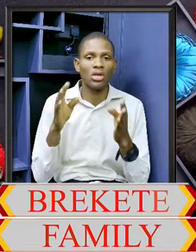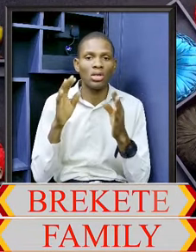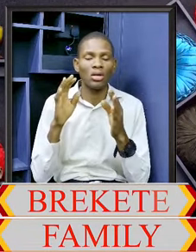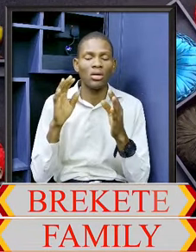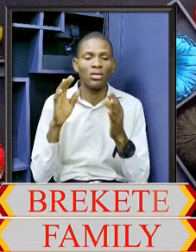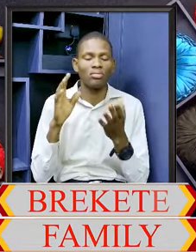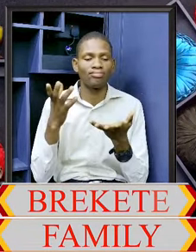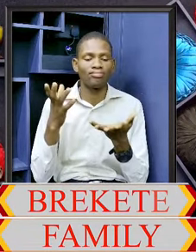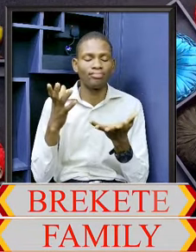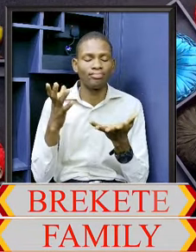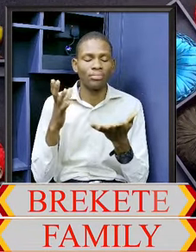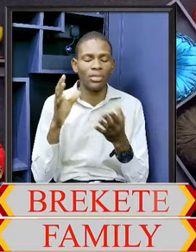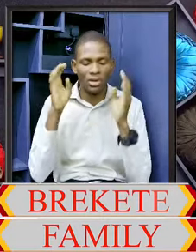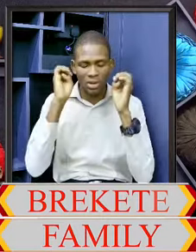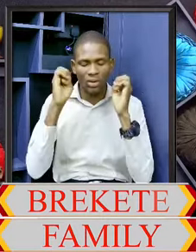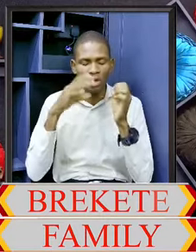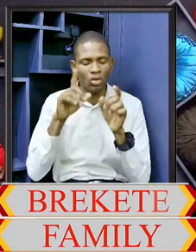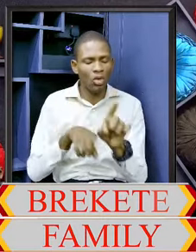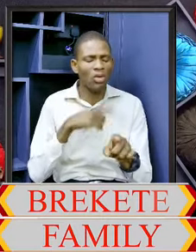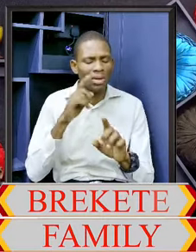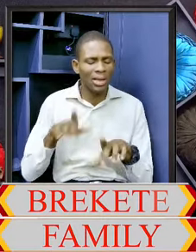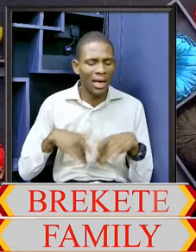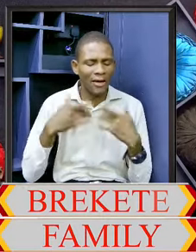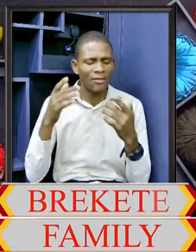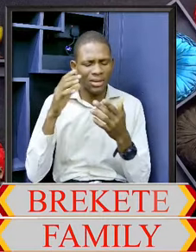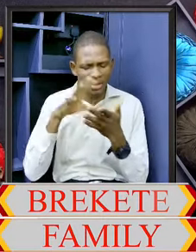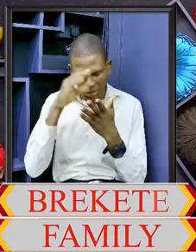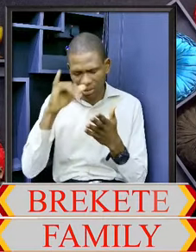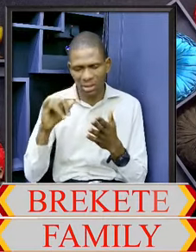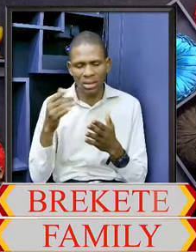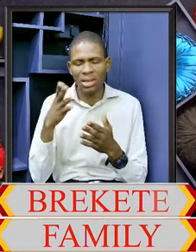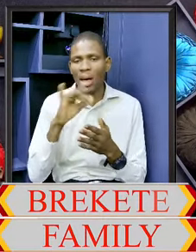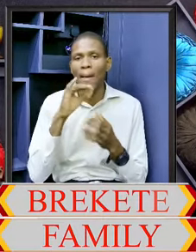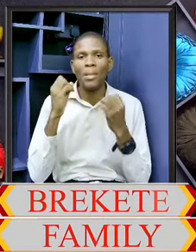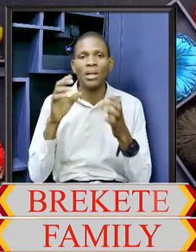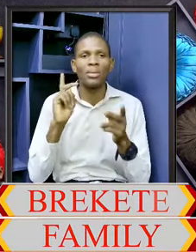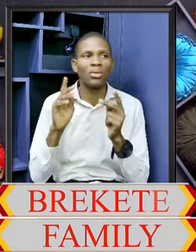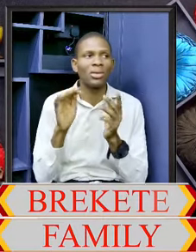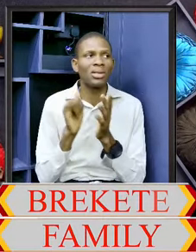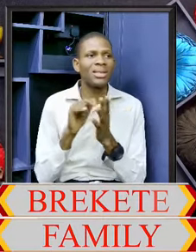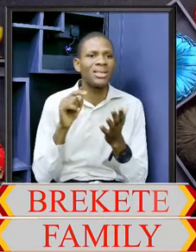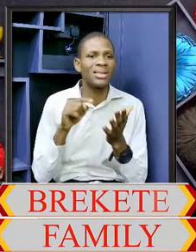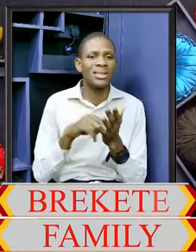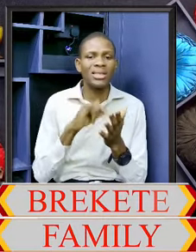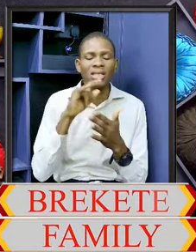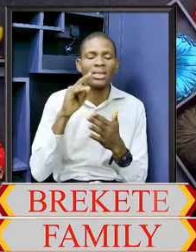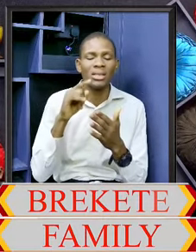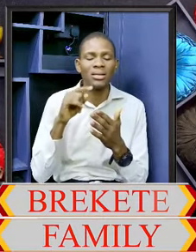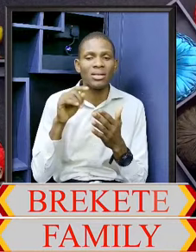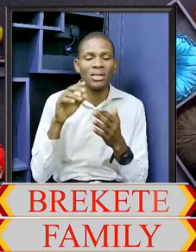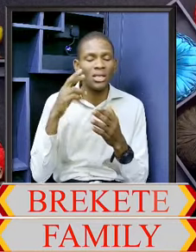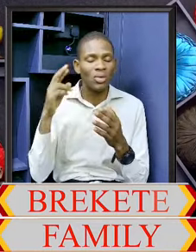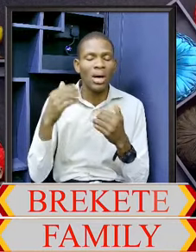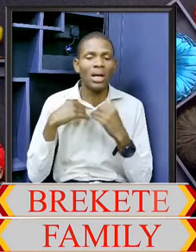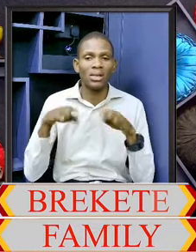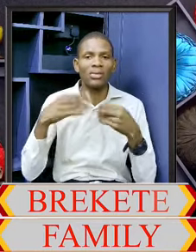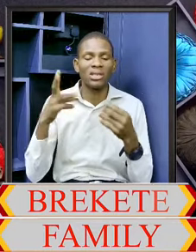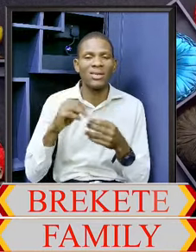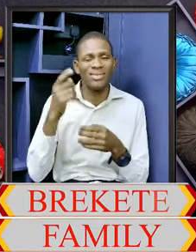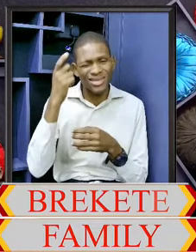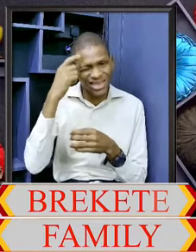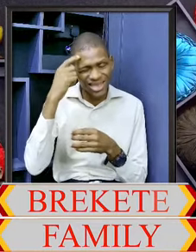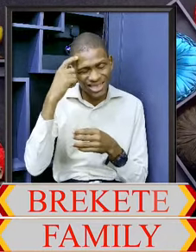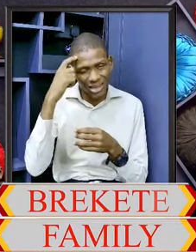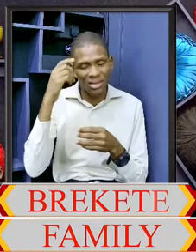learning. He gets many people where we say, this, now waiting don't give them sense in their life.